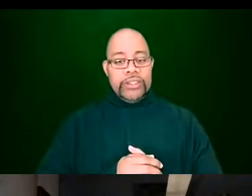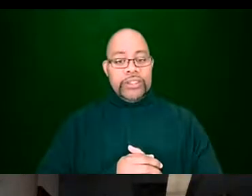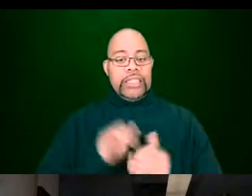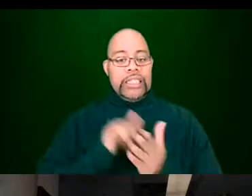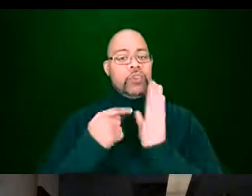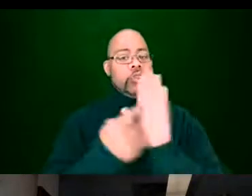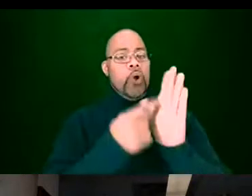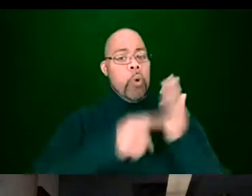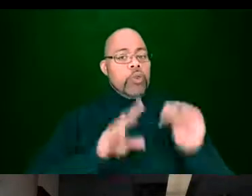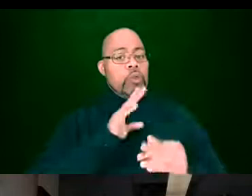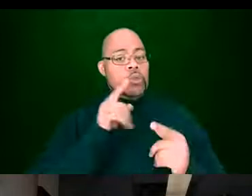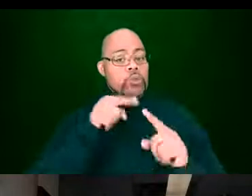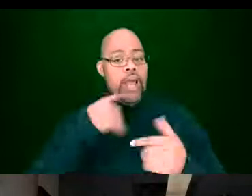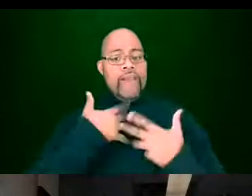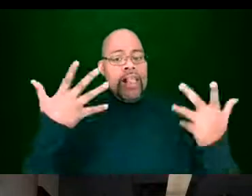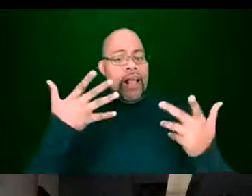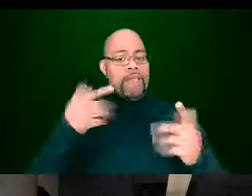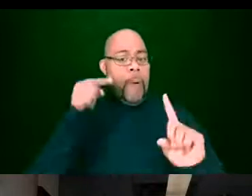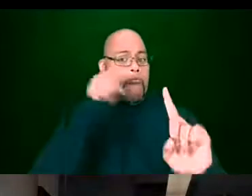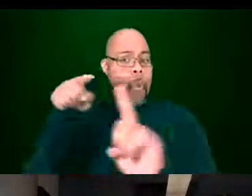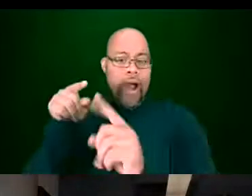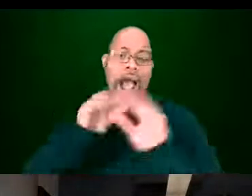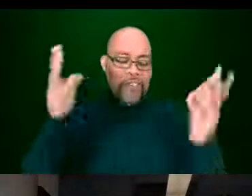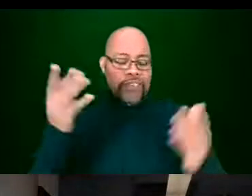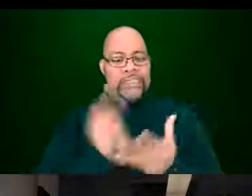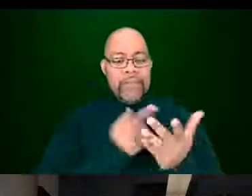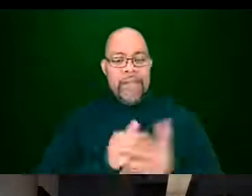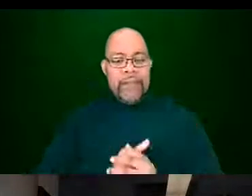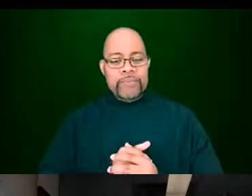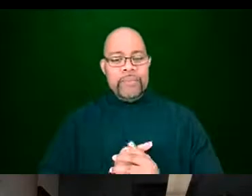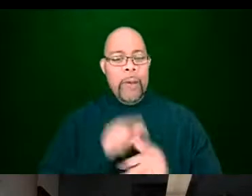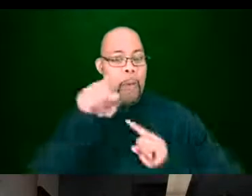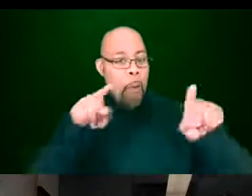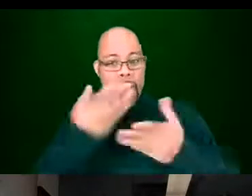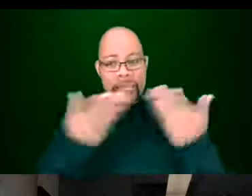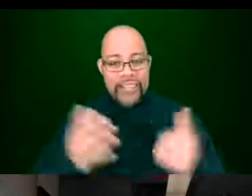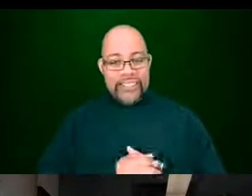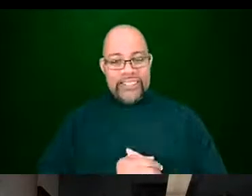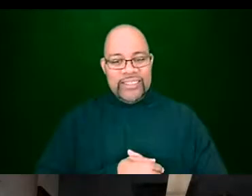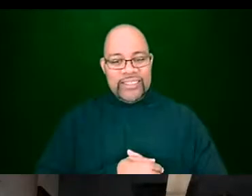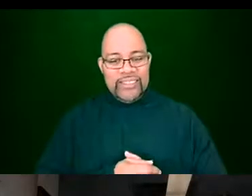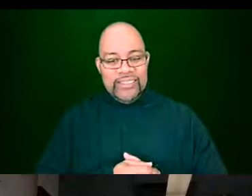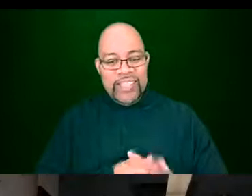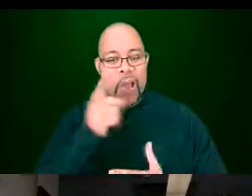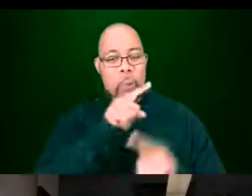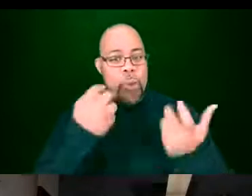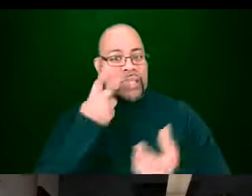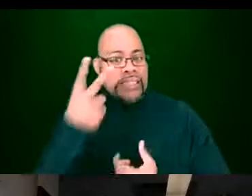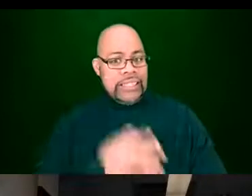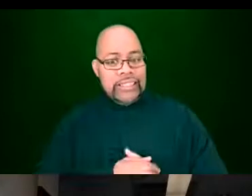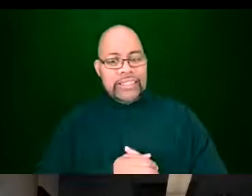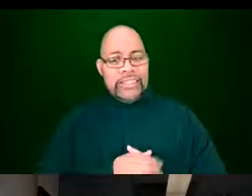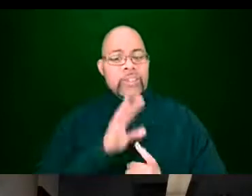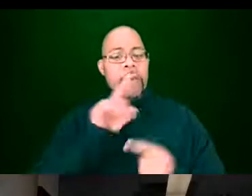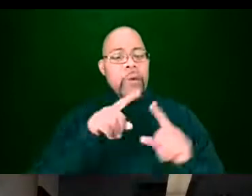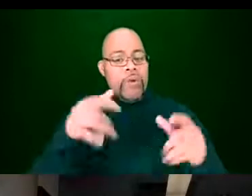display what you're talking to. There's a lot of pointing, obviously. Sometimes it's like pointing at things and what you want to see. Not really talking,